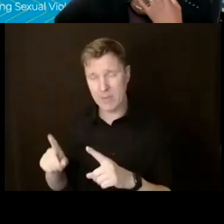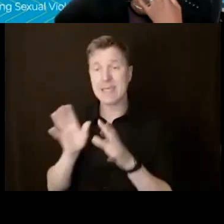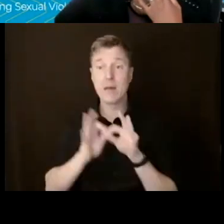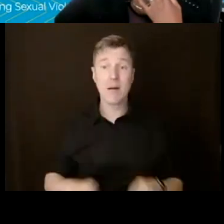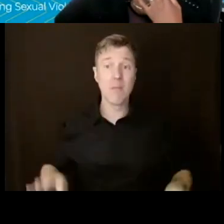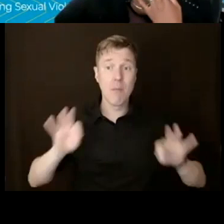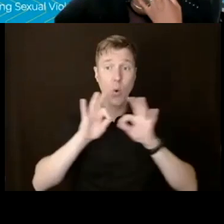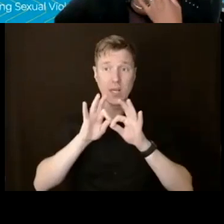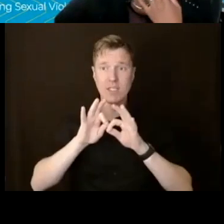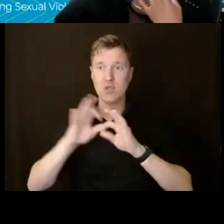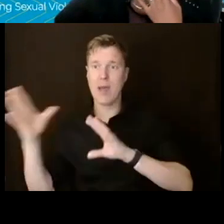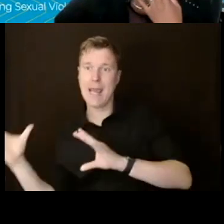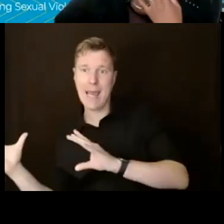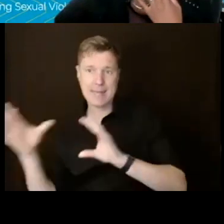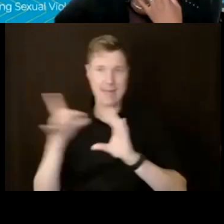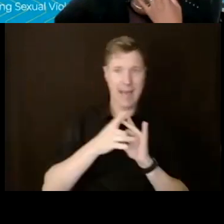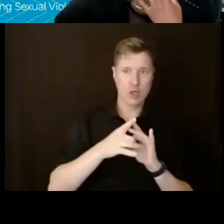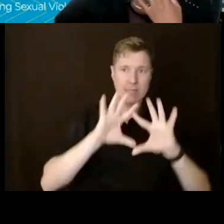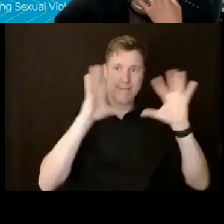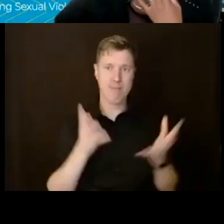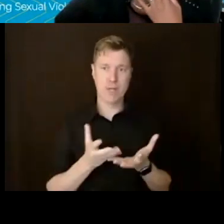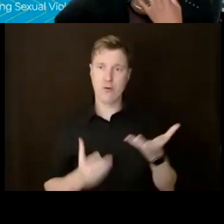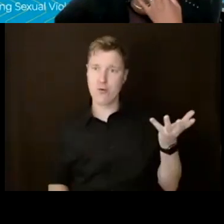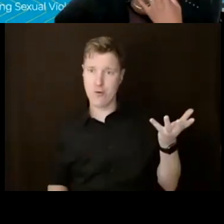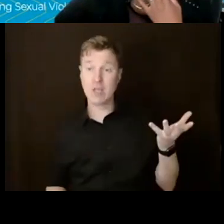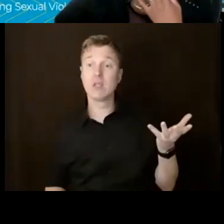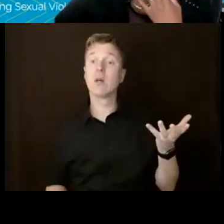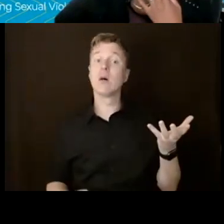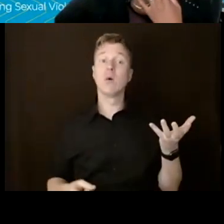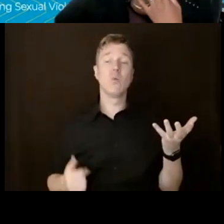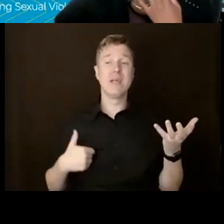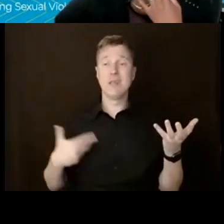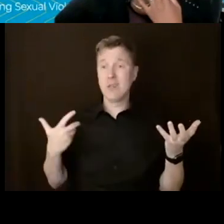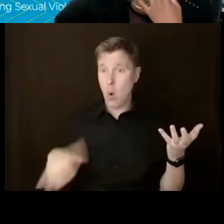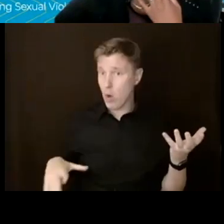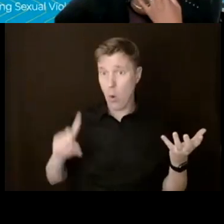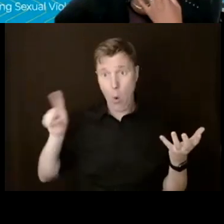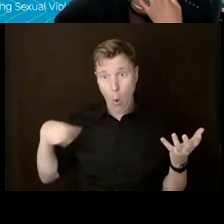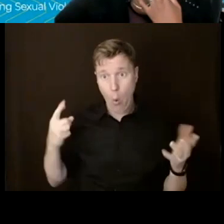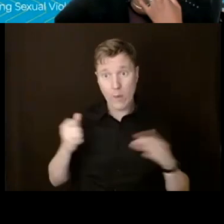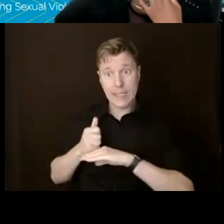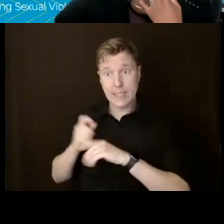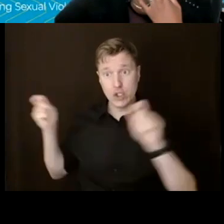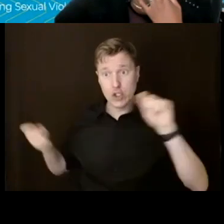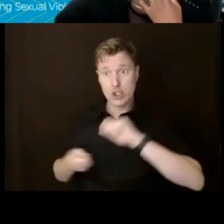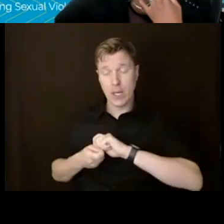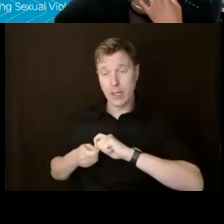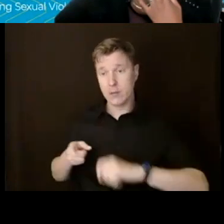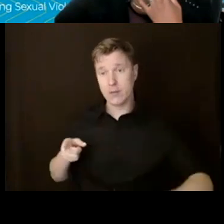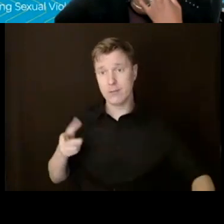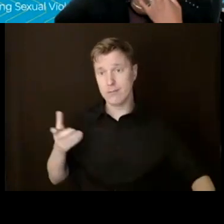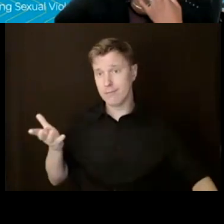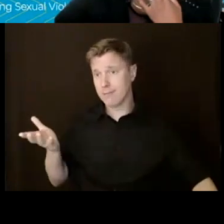connect it to this larger thing, because what we're doing is we're not just wanting to change the like